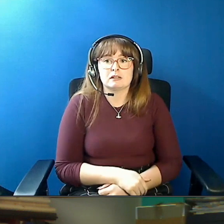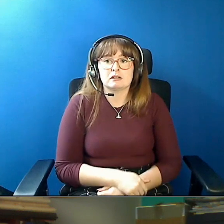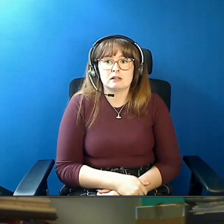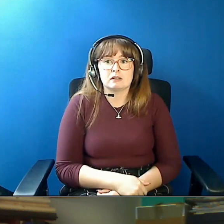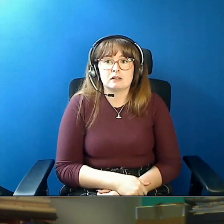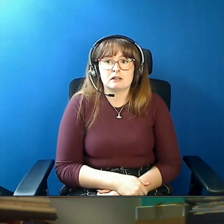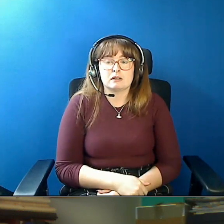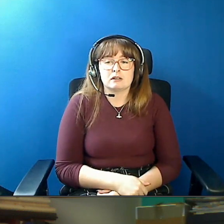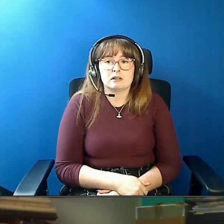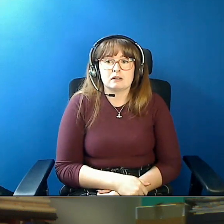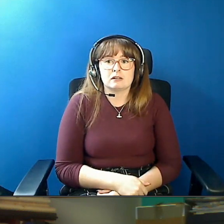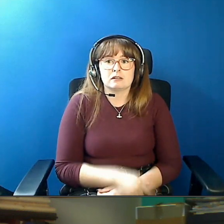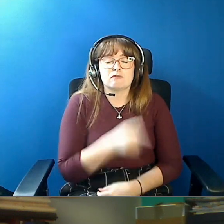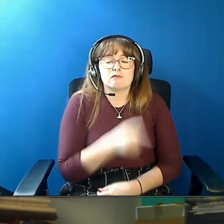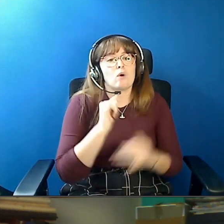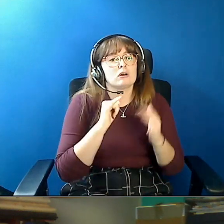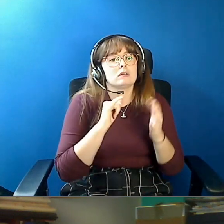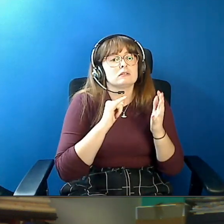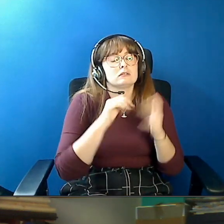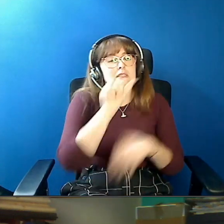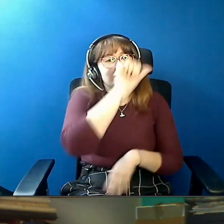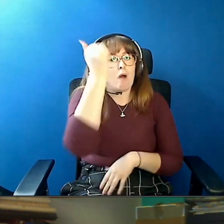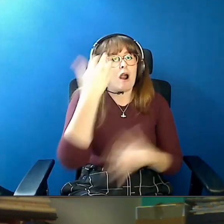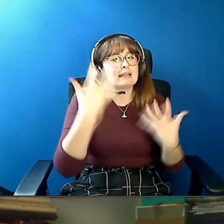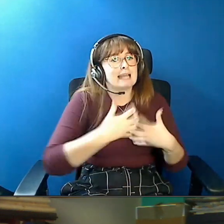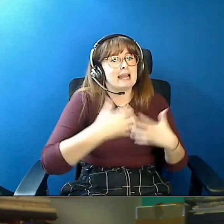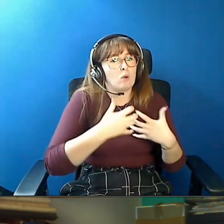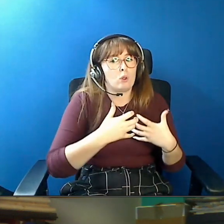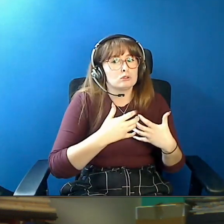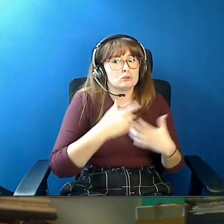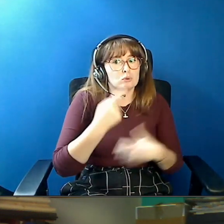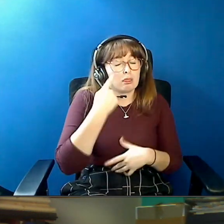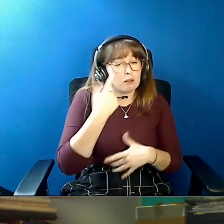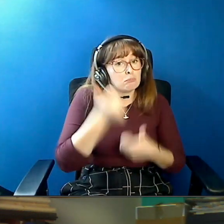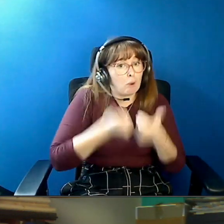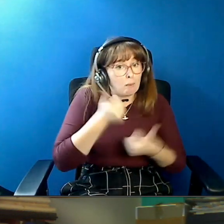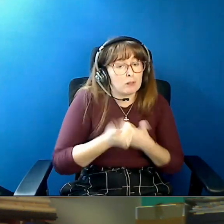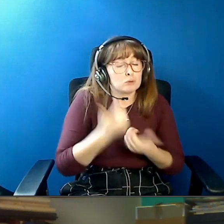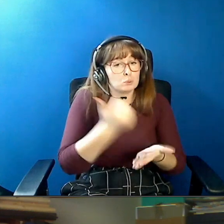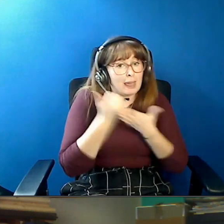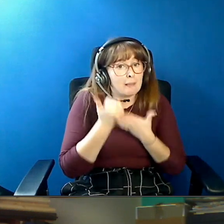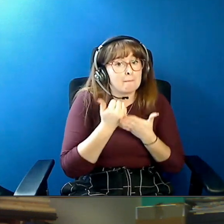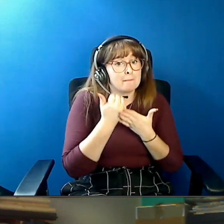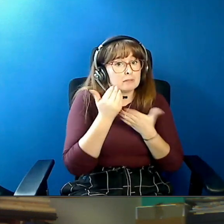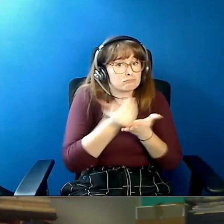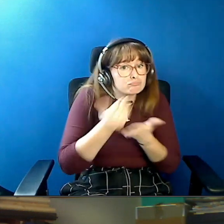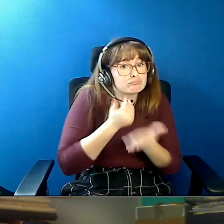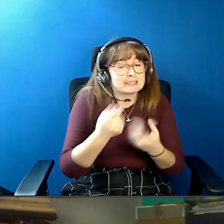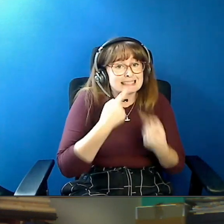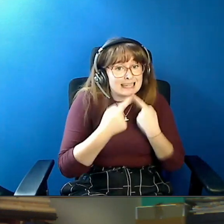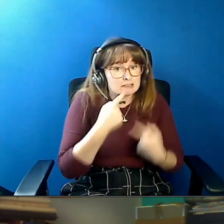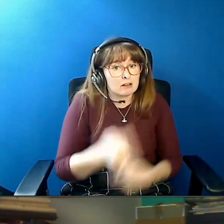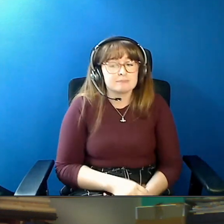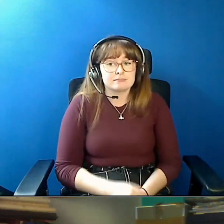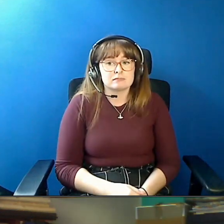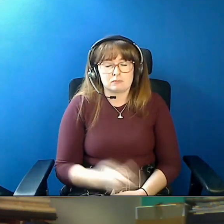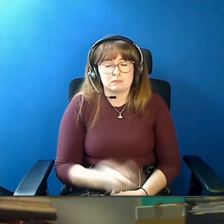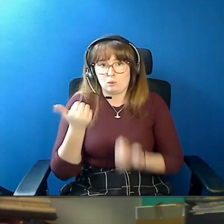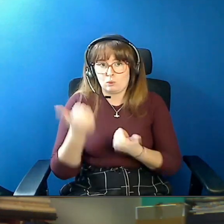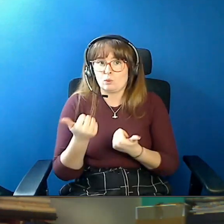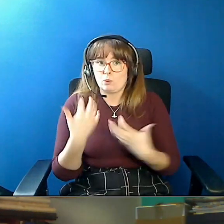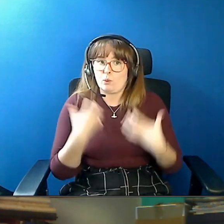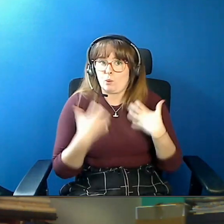for smart technologies installed in properties to help collect data going forward? Yeah, that's a really interesting one too.